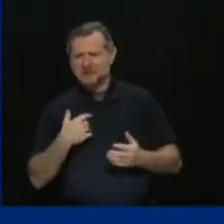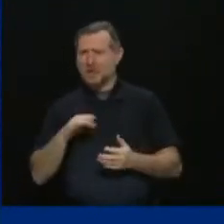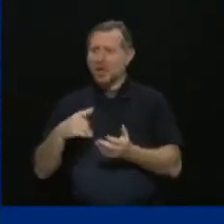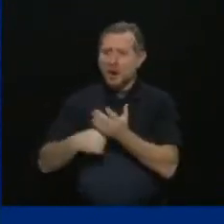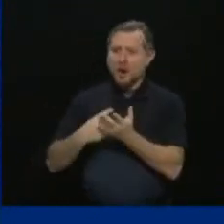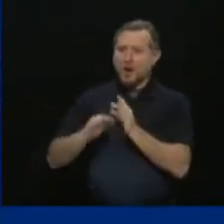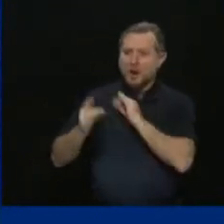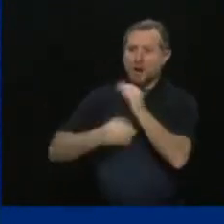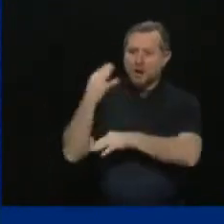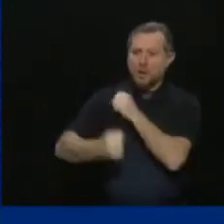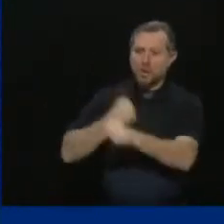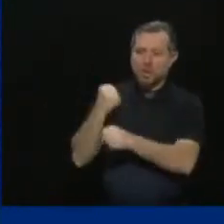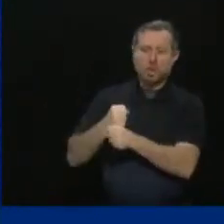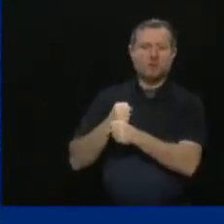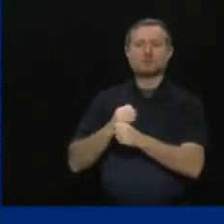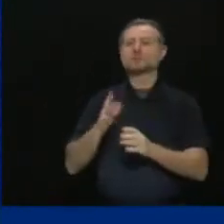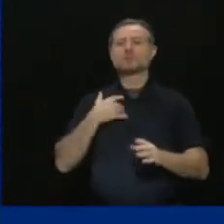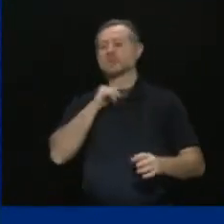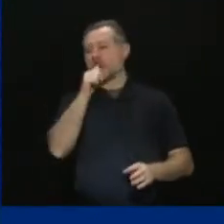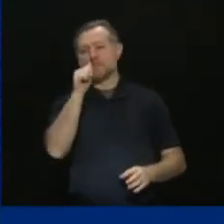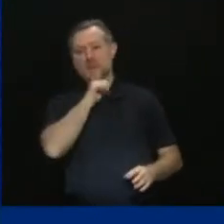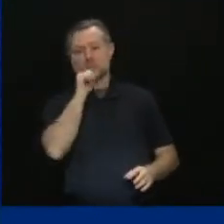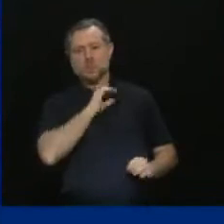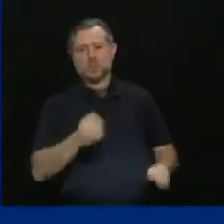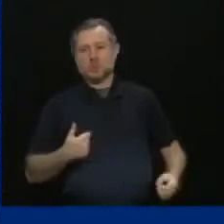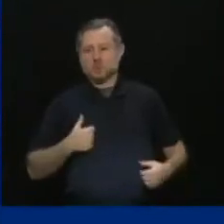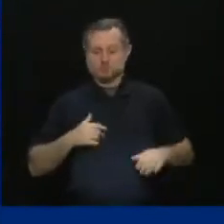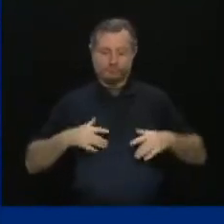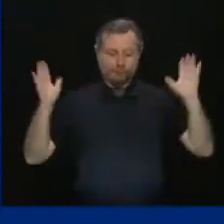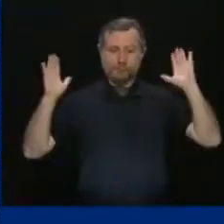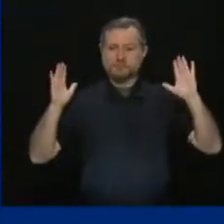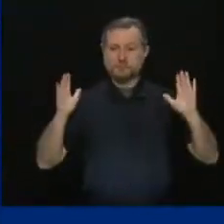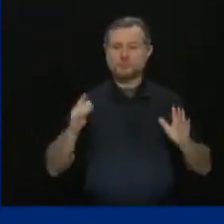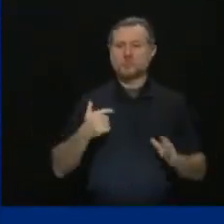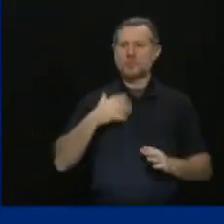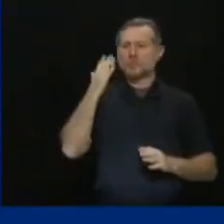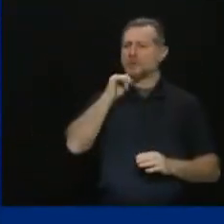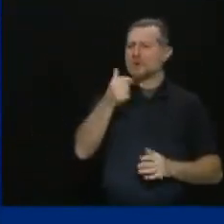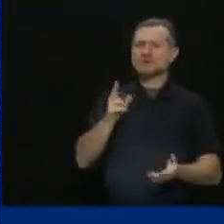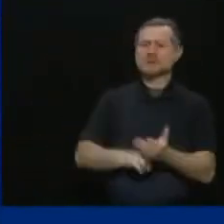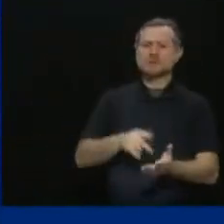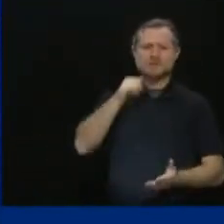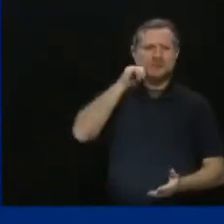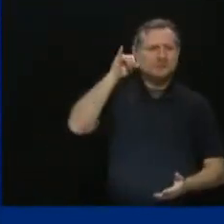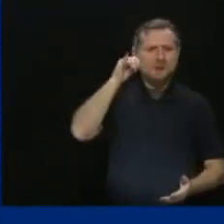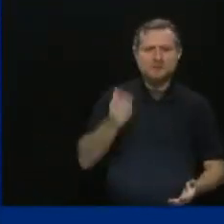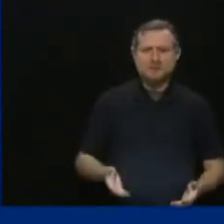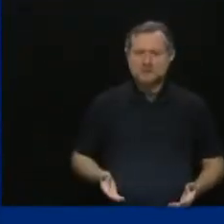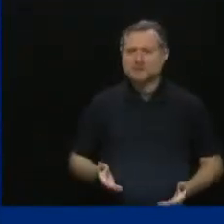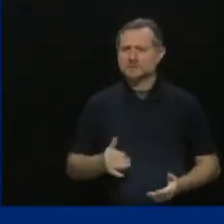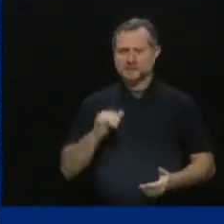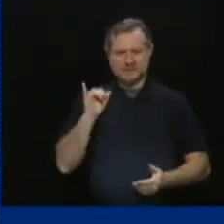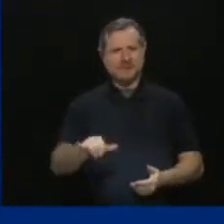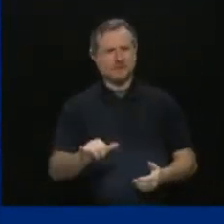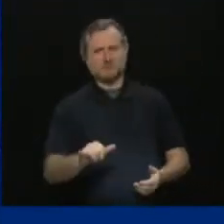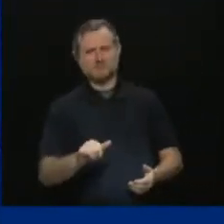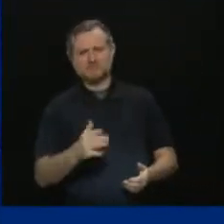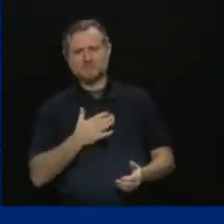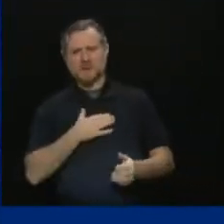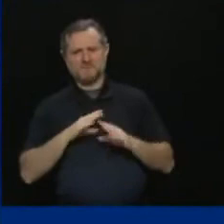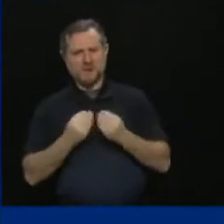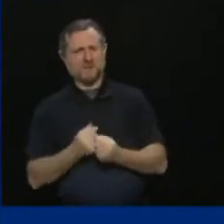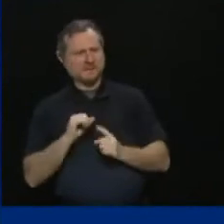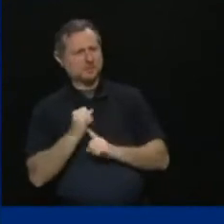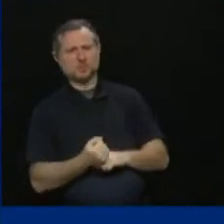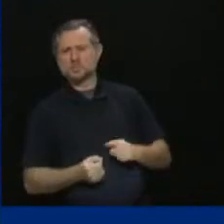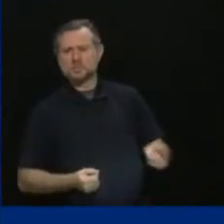really impatient. You get to know me as your governor. I'm like, okay, why didn't we do this yesterday? That's how I roll. That's my family. And so you think about